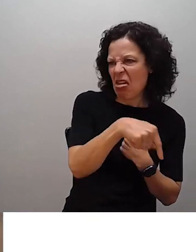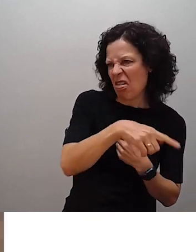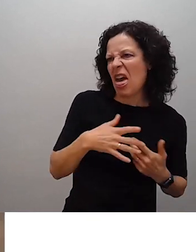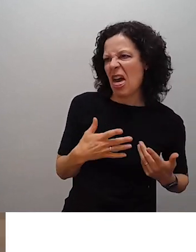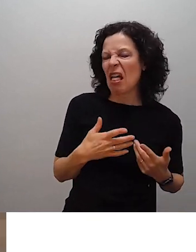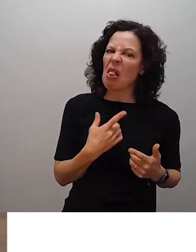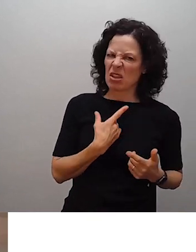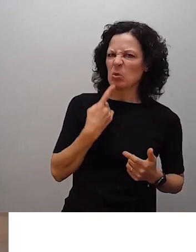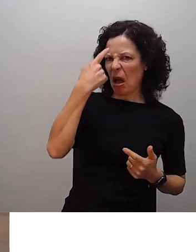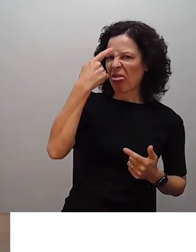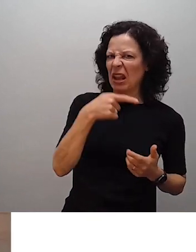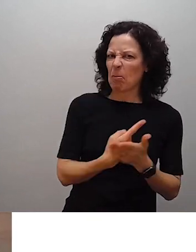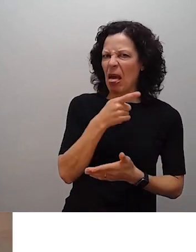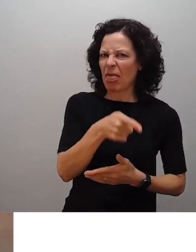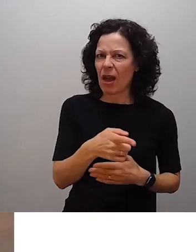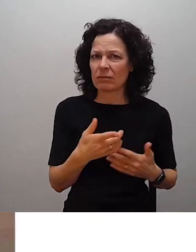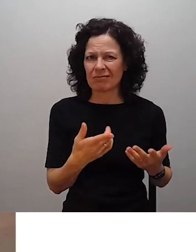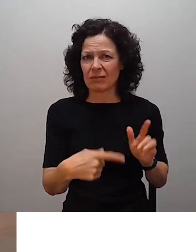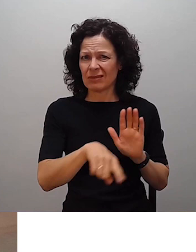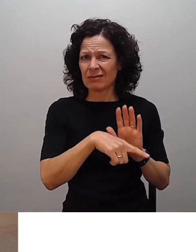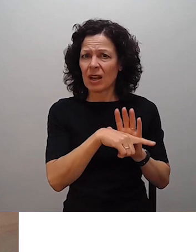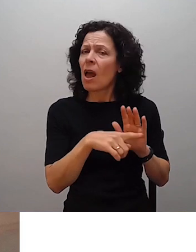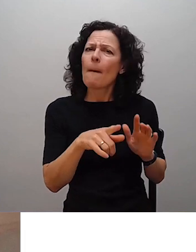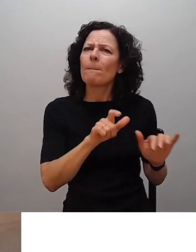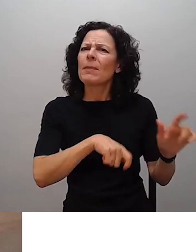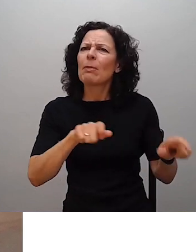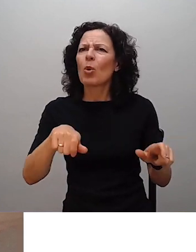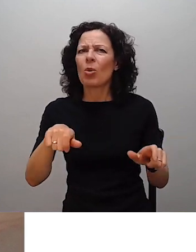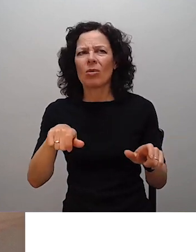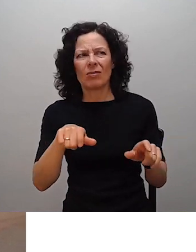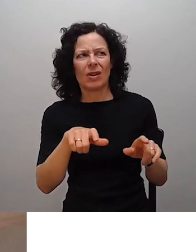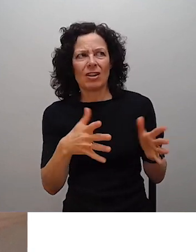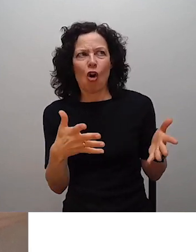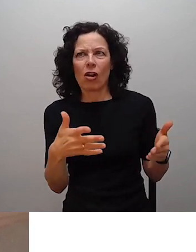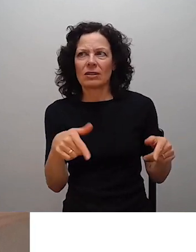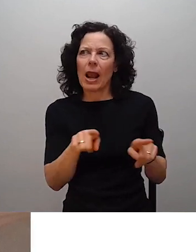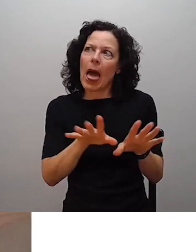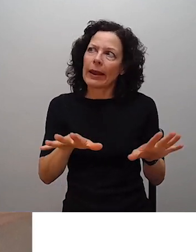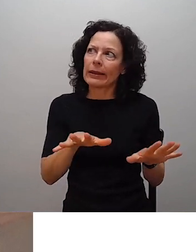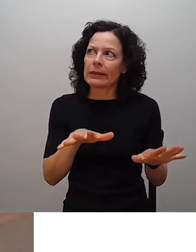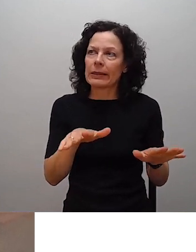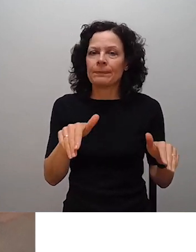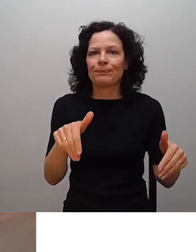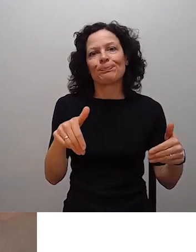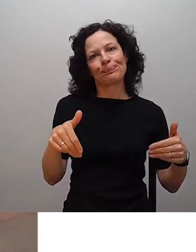I lived and this is what we think of them, you know. And people aren't like,